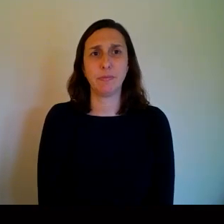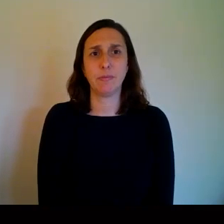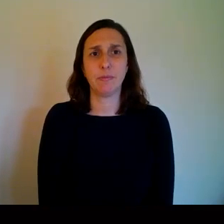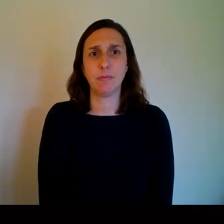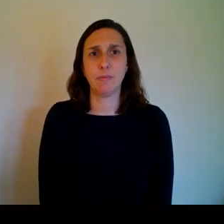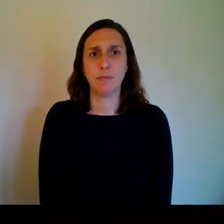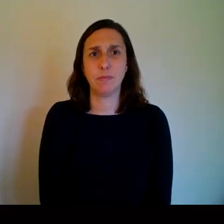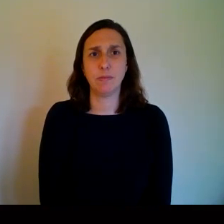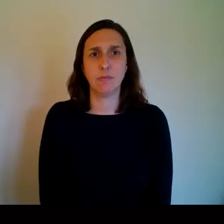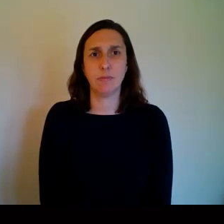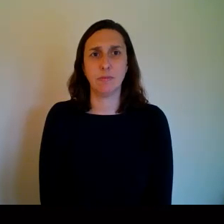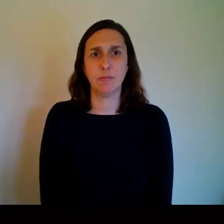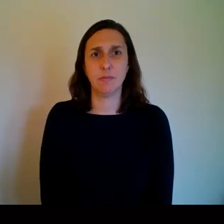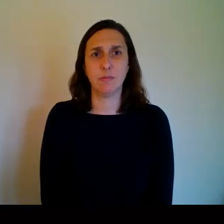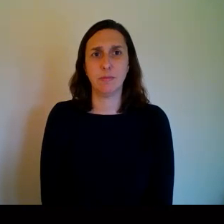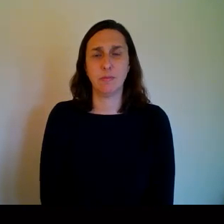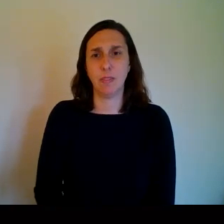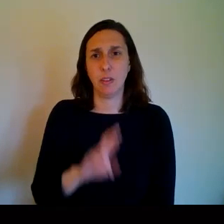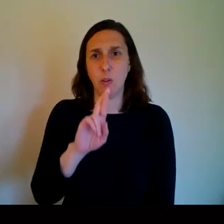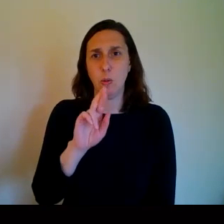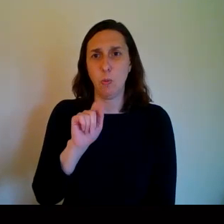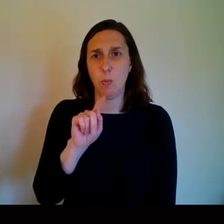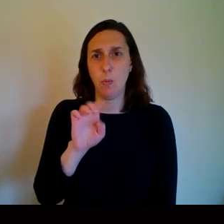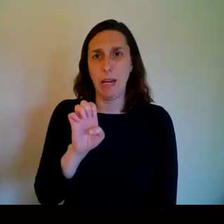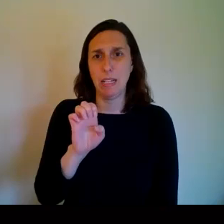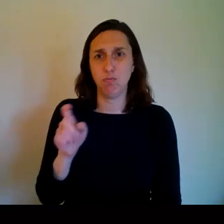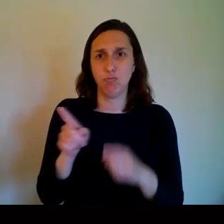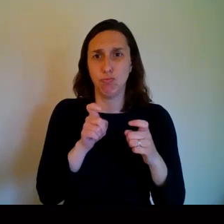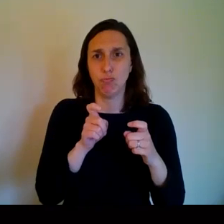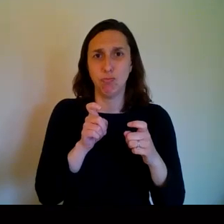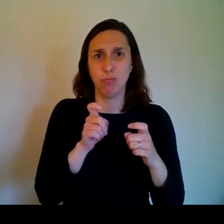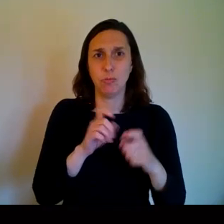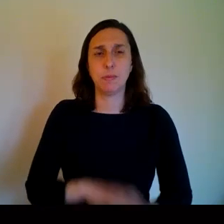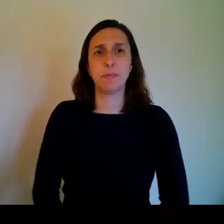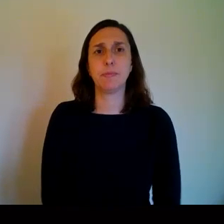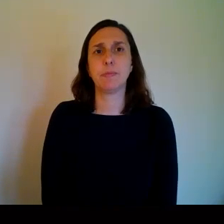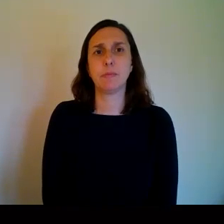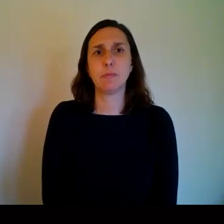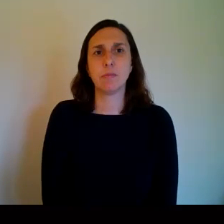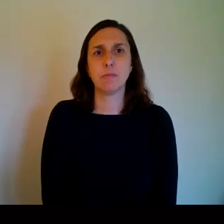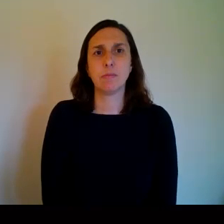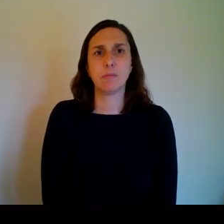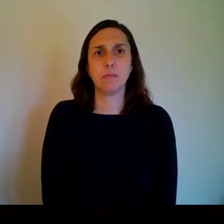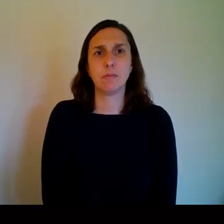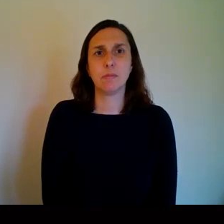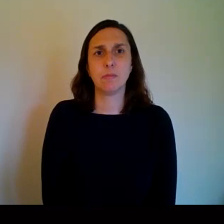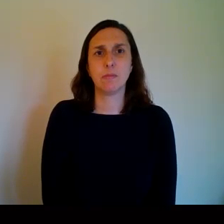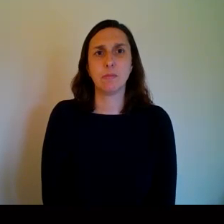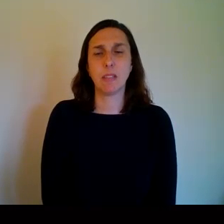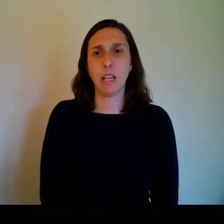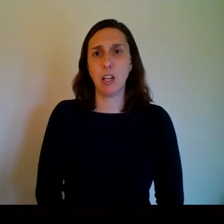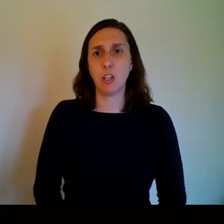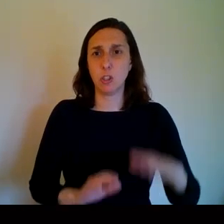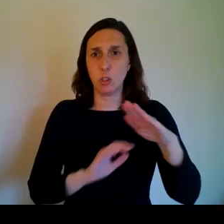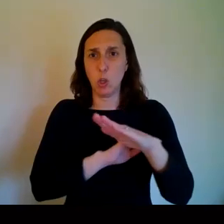the car goes. Right? And slopes are rates of change, and